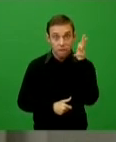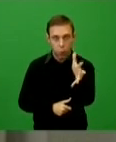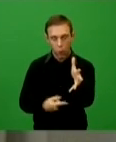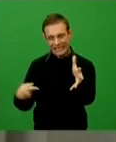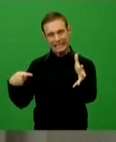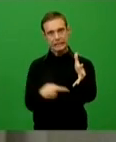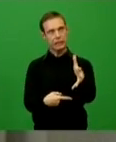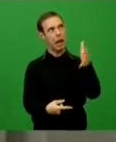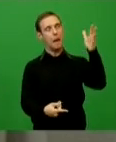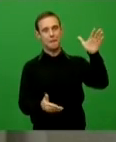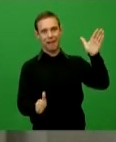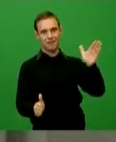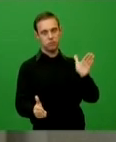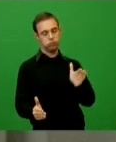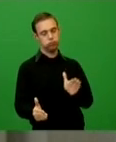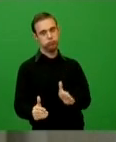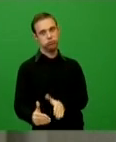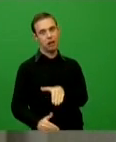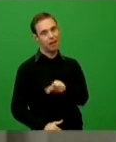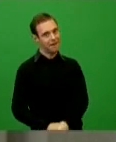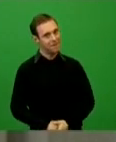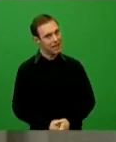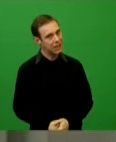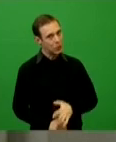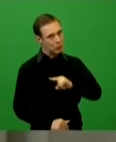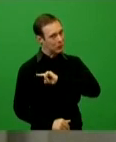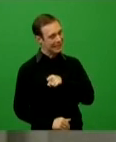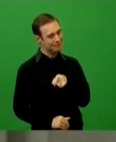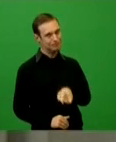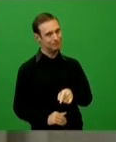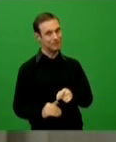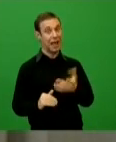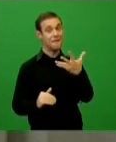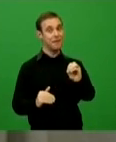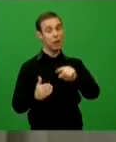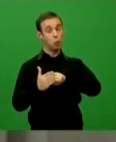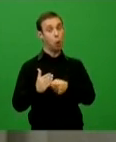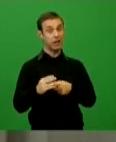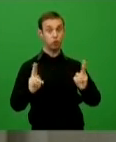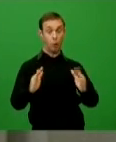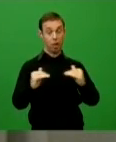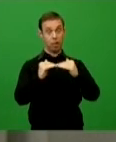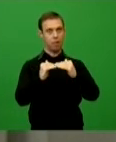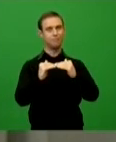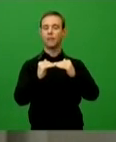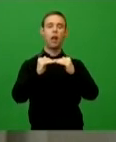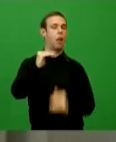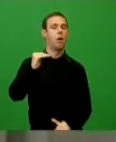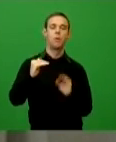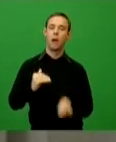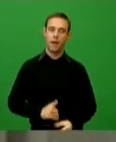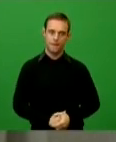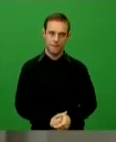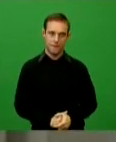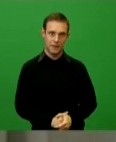points remains well below the neutral level of 50. The BER